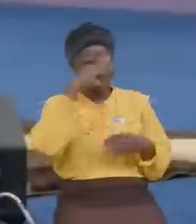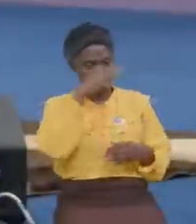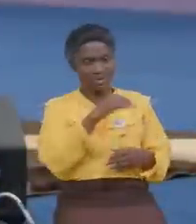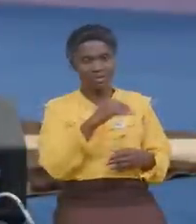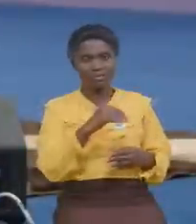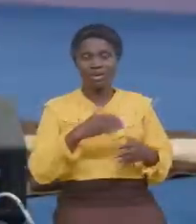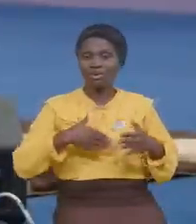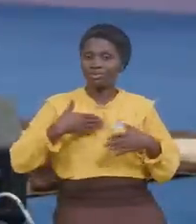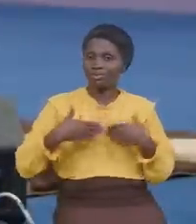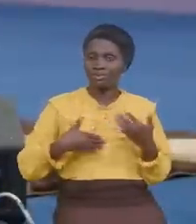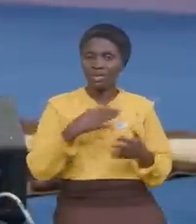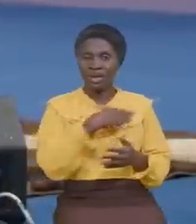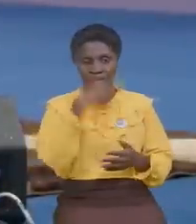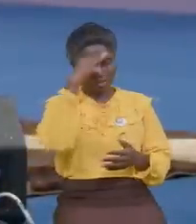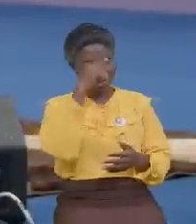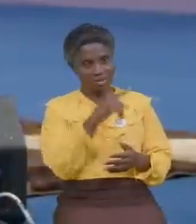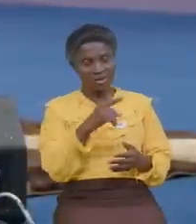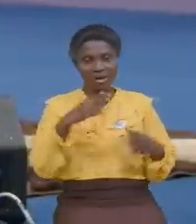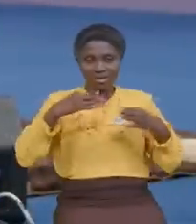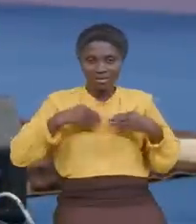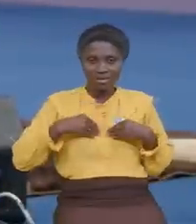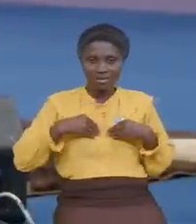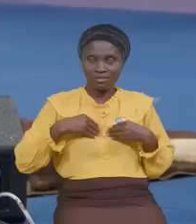And he received him publicly.